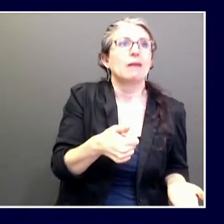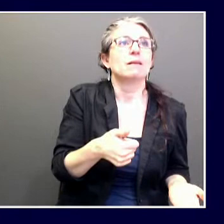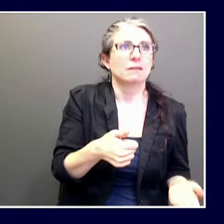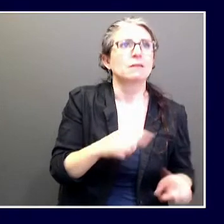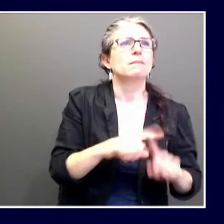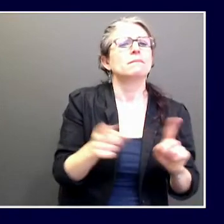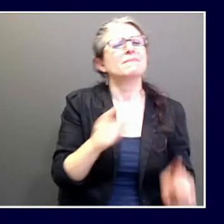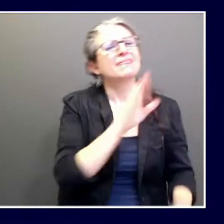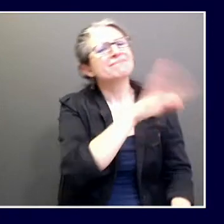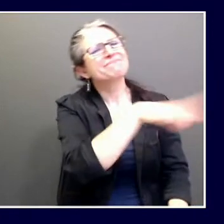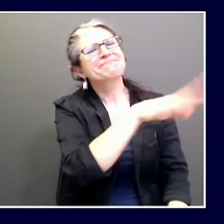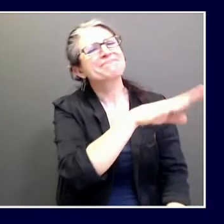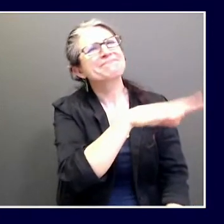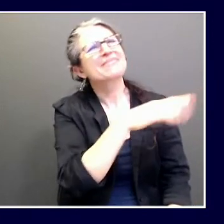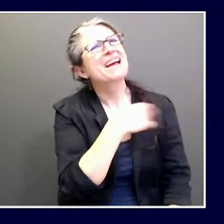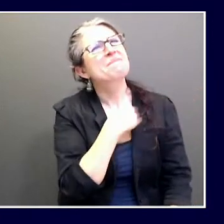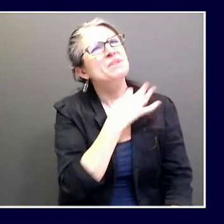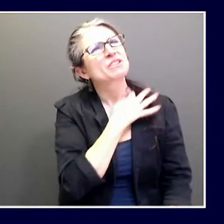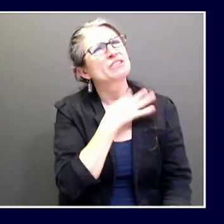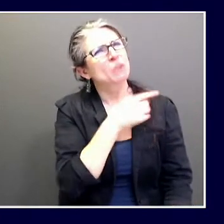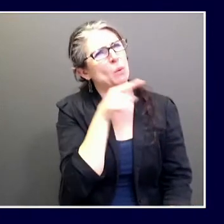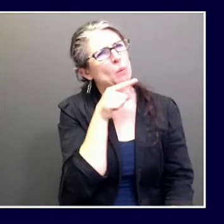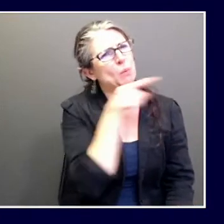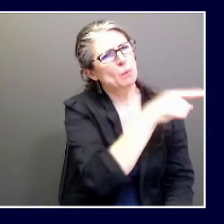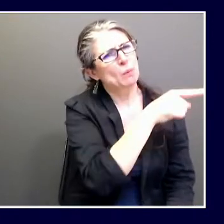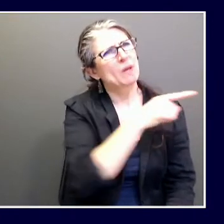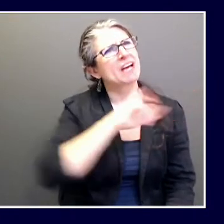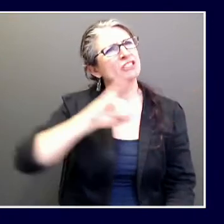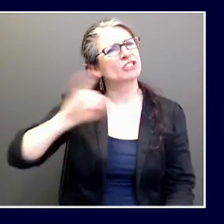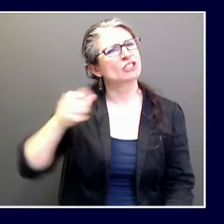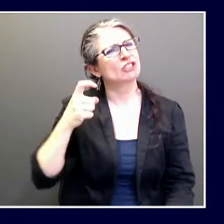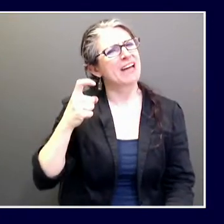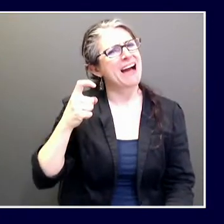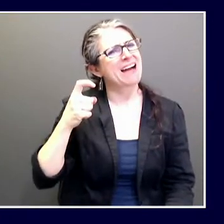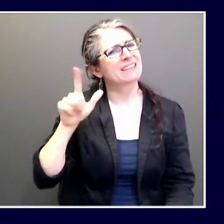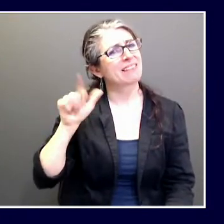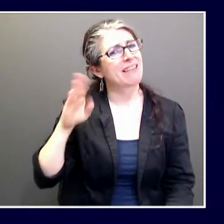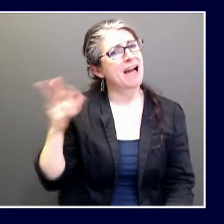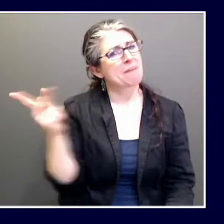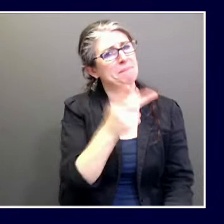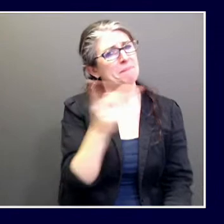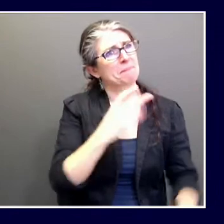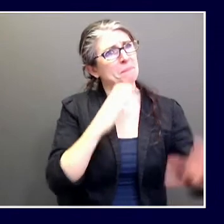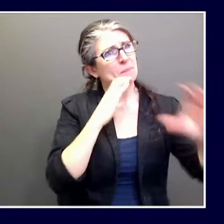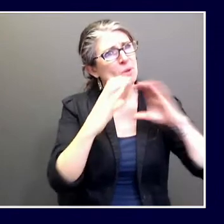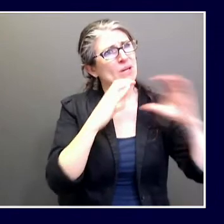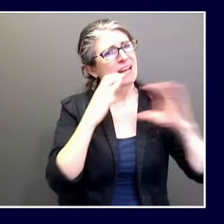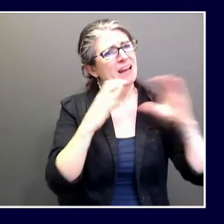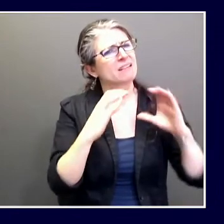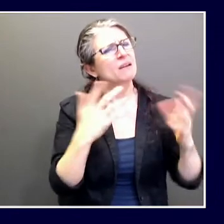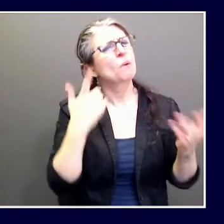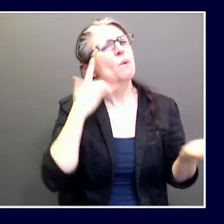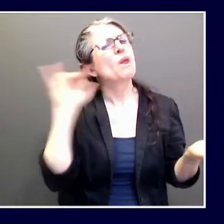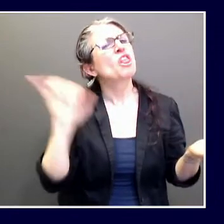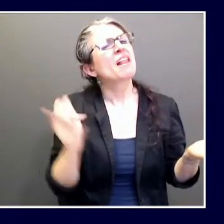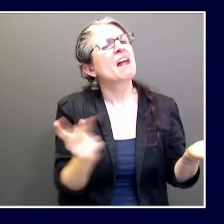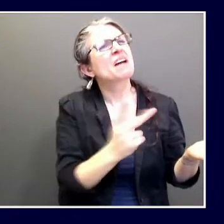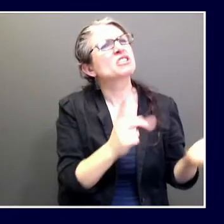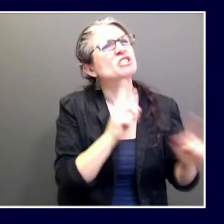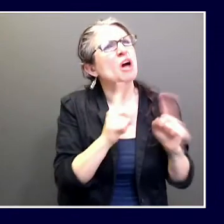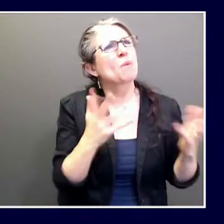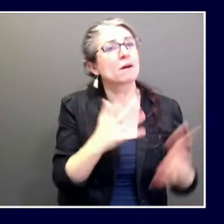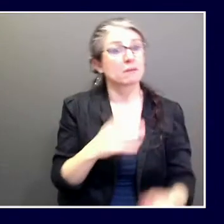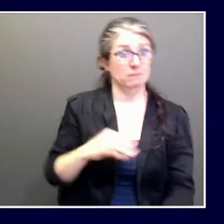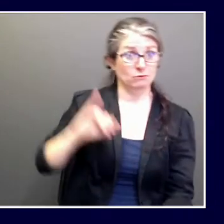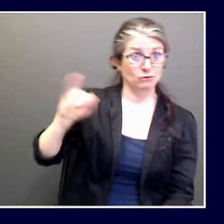between yourselves and Jackson Lab and the asset that they are and what they are doing for you? I mean, they are critical. We